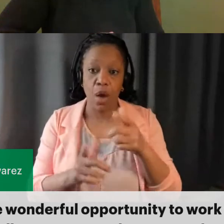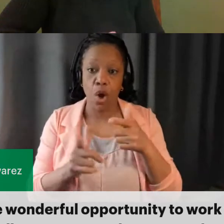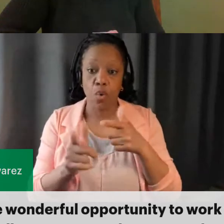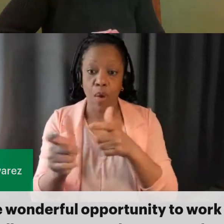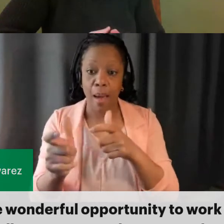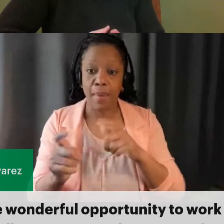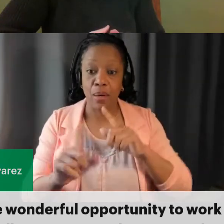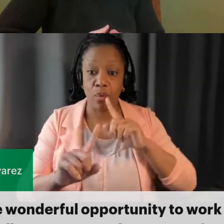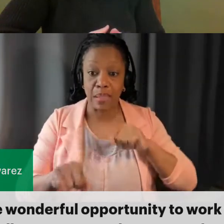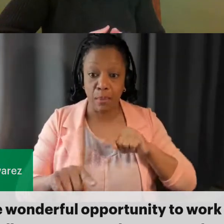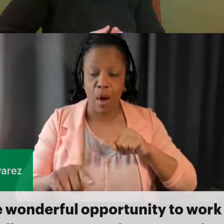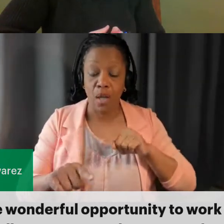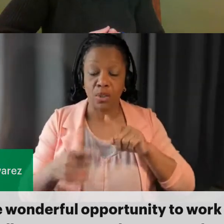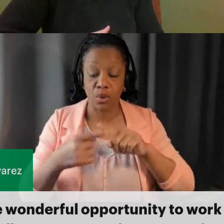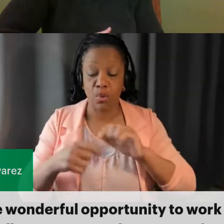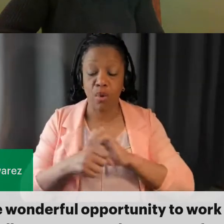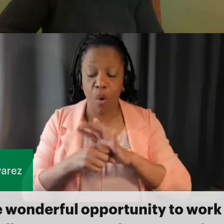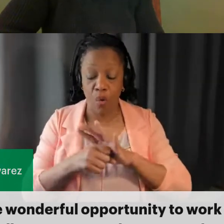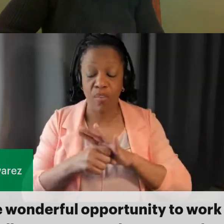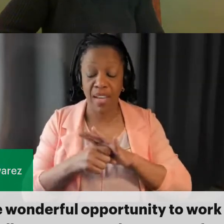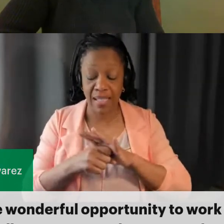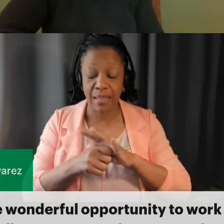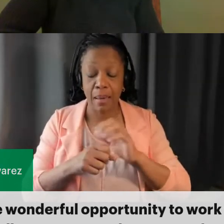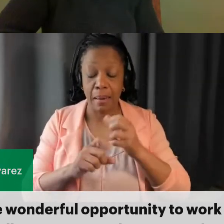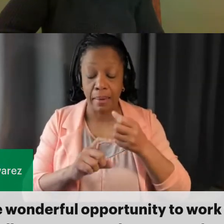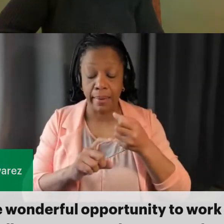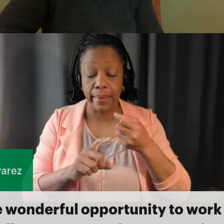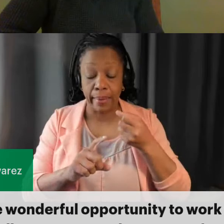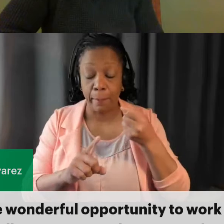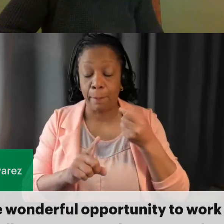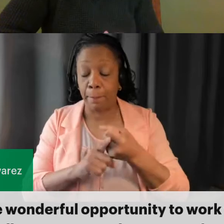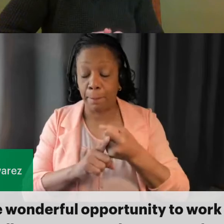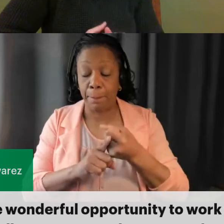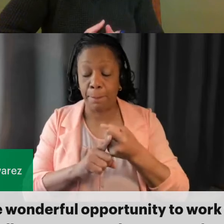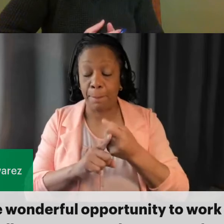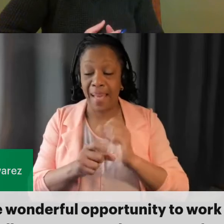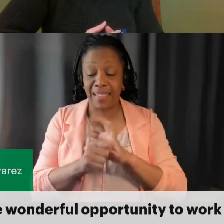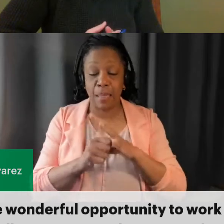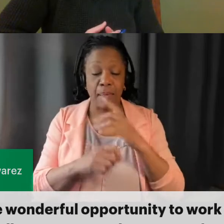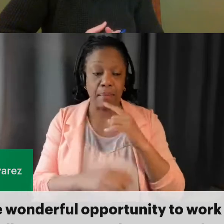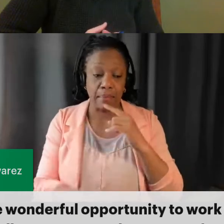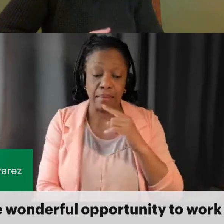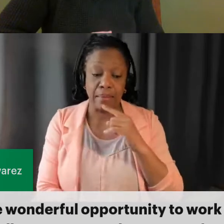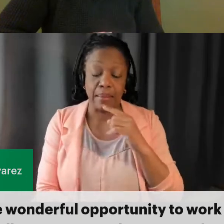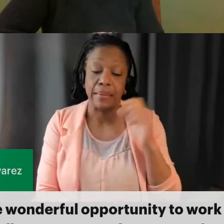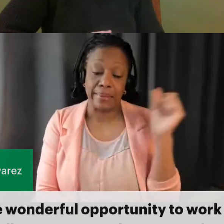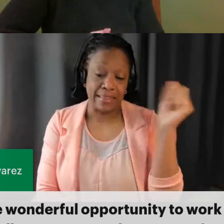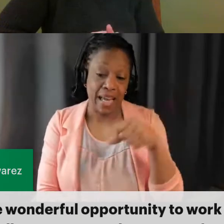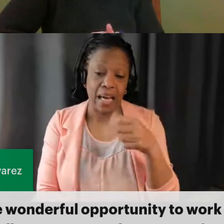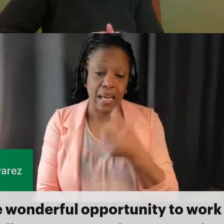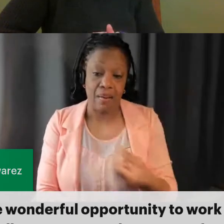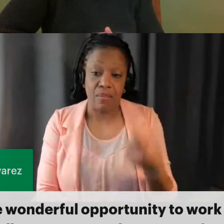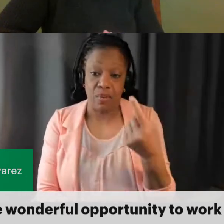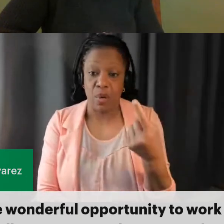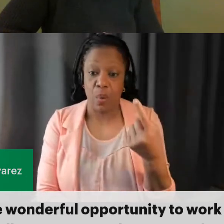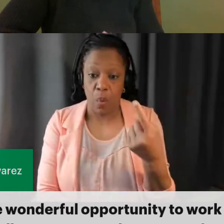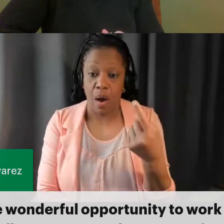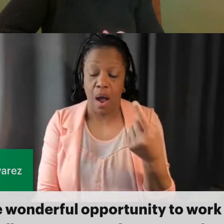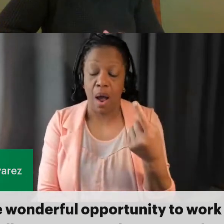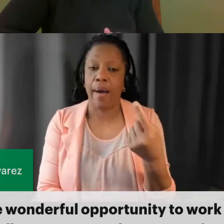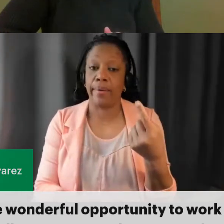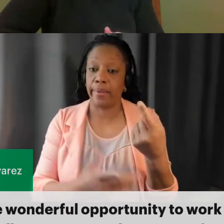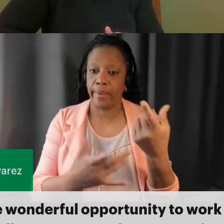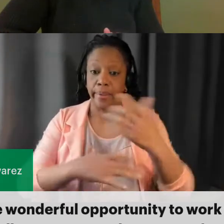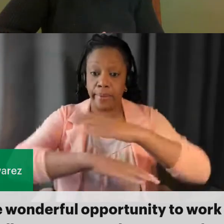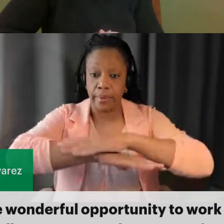yeah, everybody is at the table now, having conversations and trying to figure out